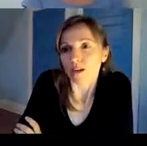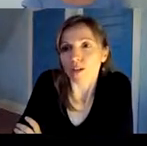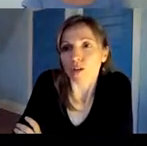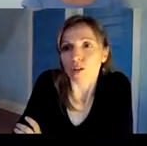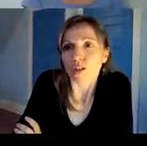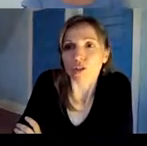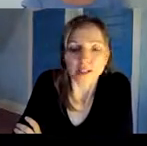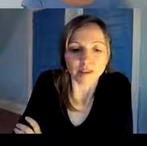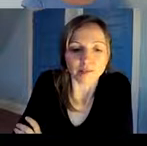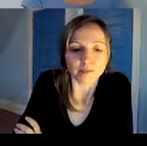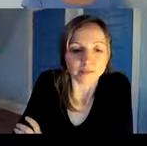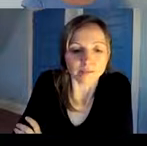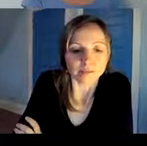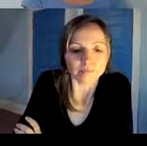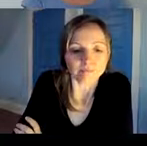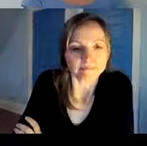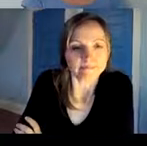will perish on the dog-strangling vine.